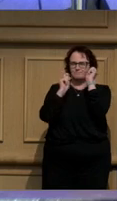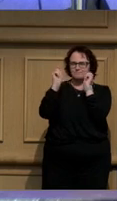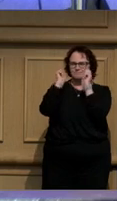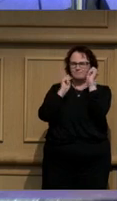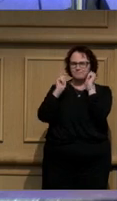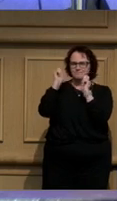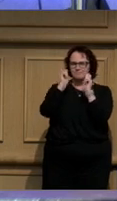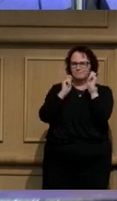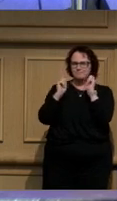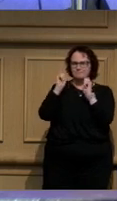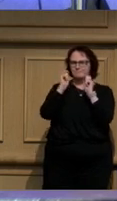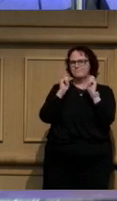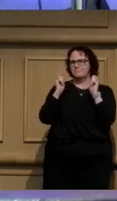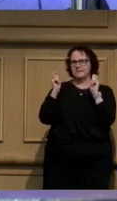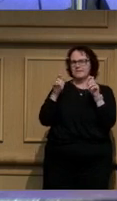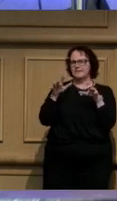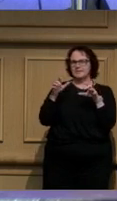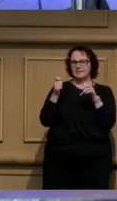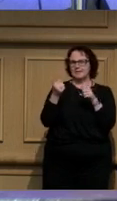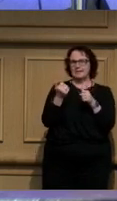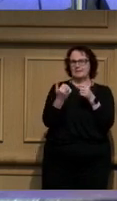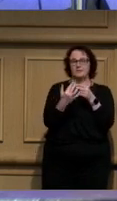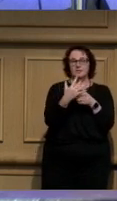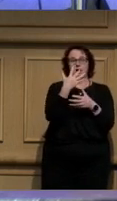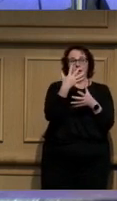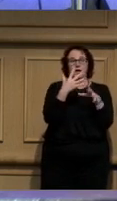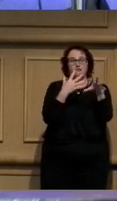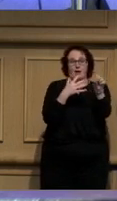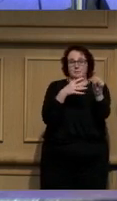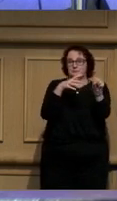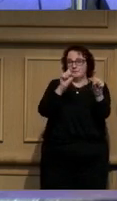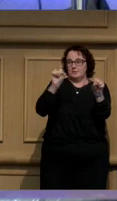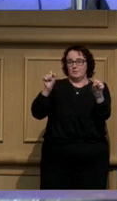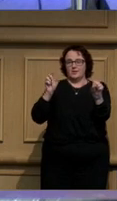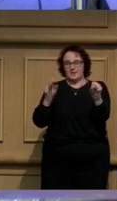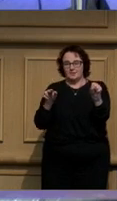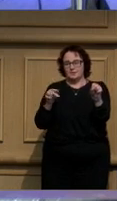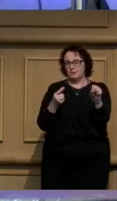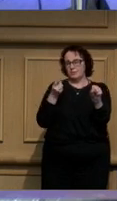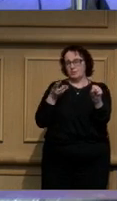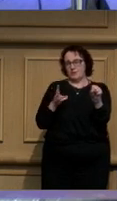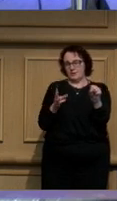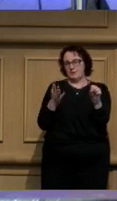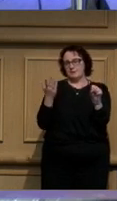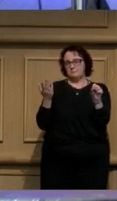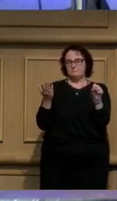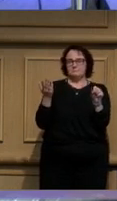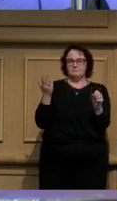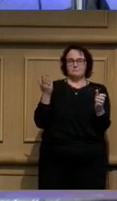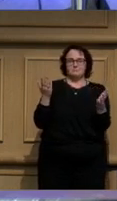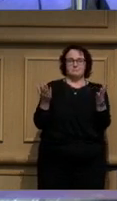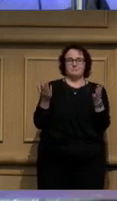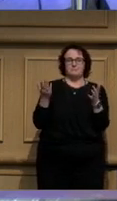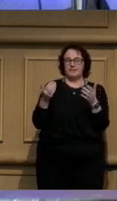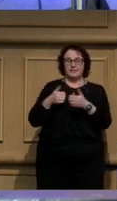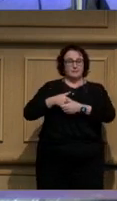taking influences from wherever you can. So I suppose, on the one hand, it's very... it's a